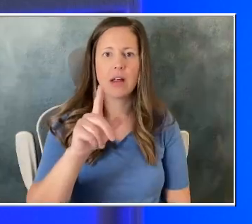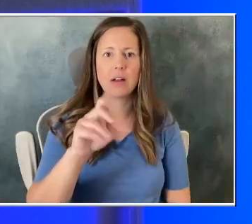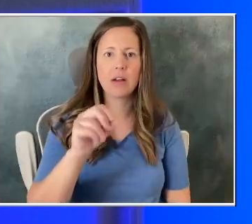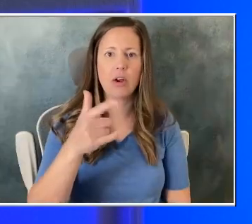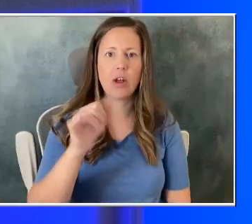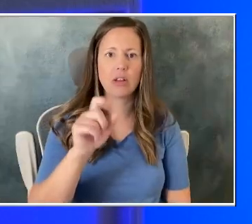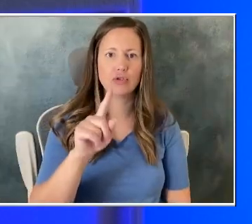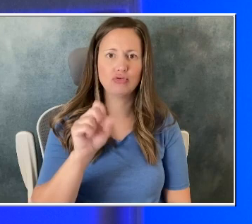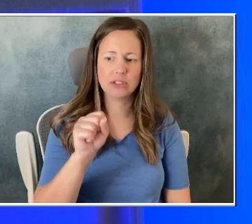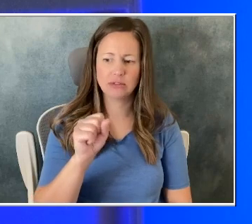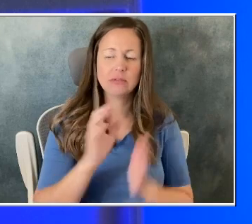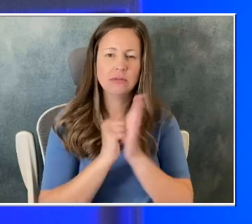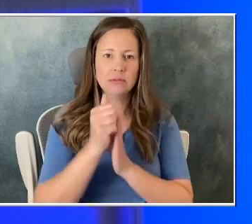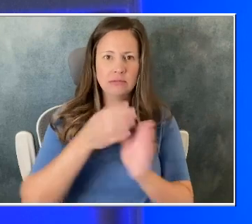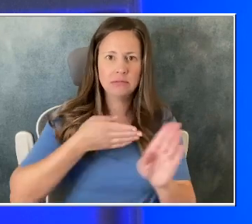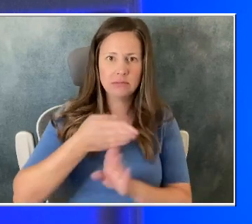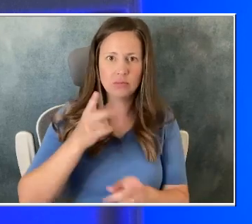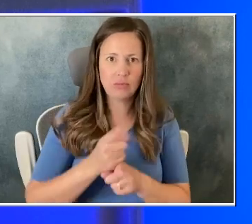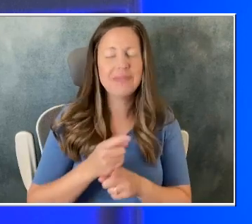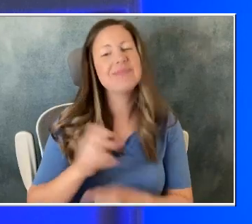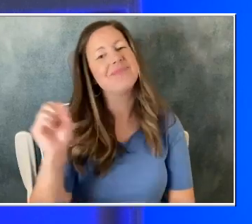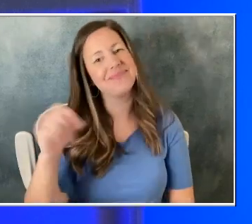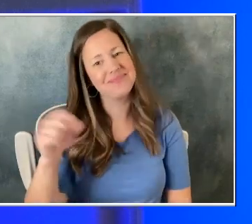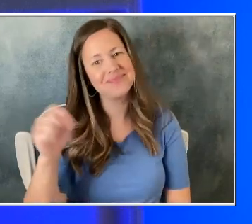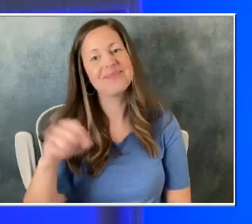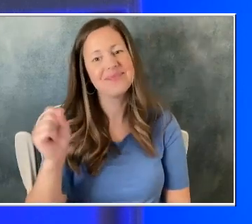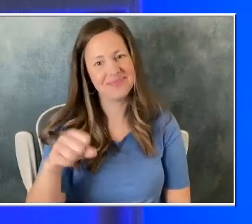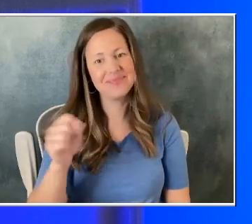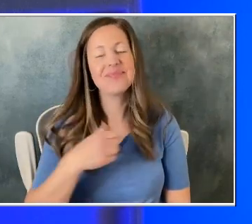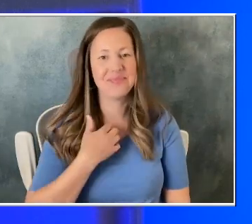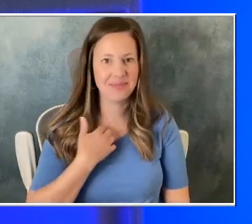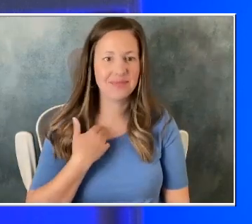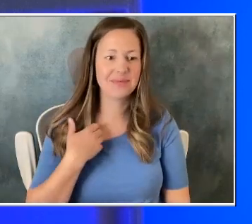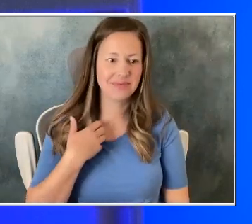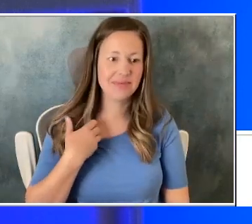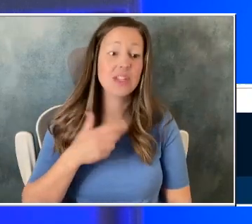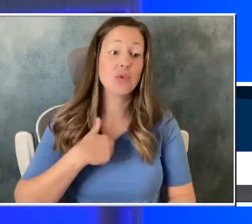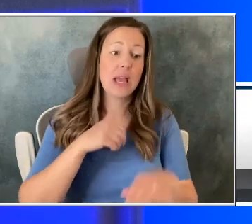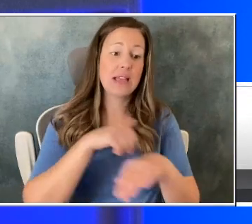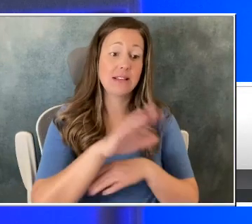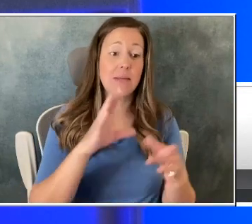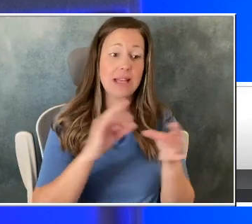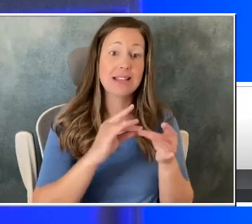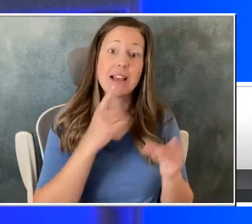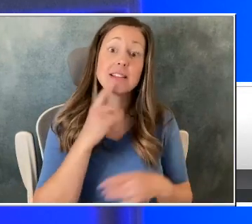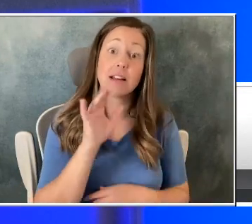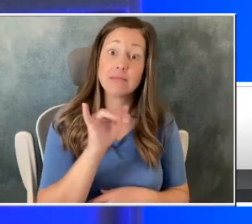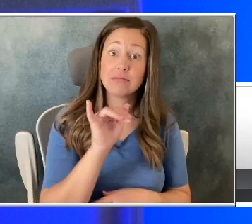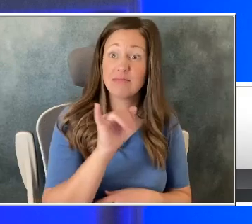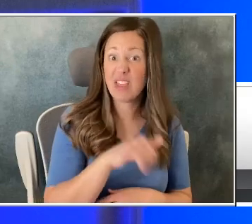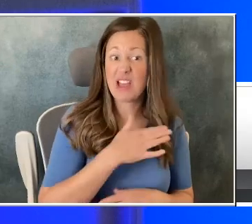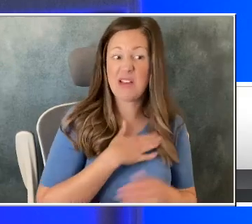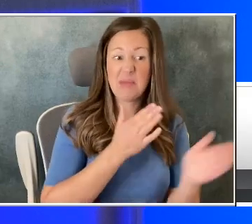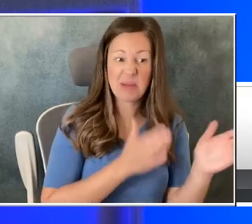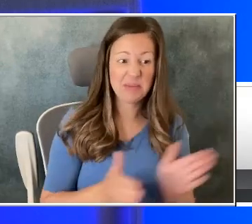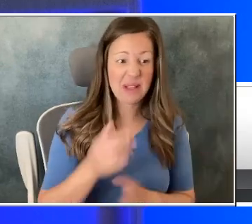I send a message to the oncologist and her oncologist and said, this is what I plan to do. Are you okay with it? What can I give?